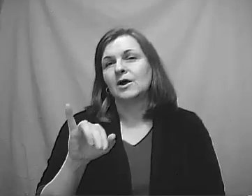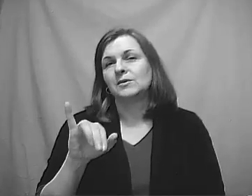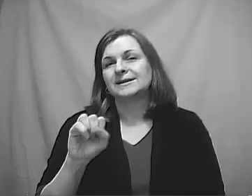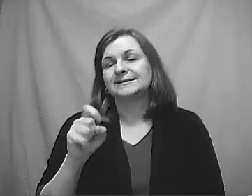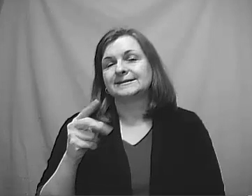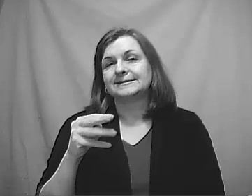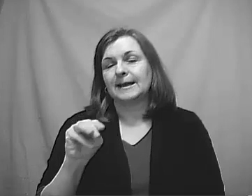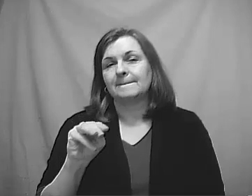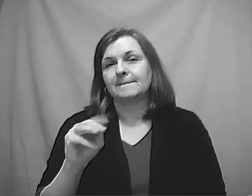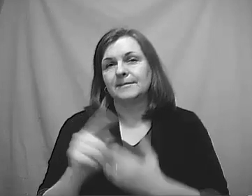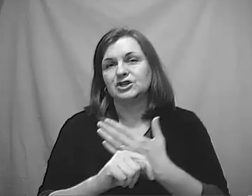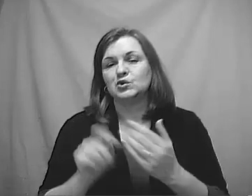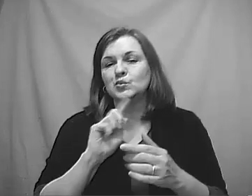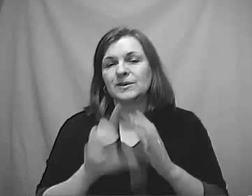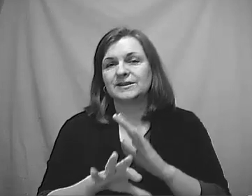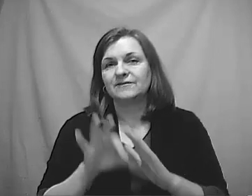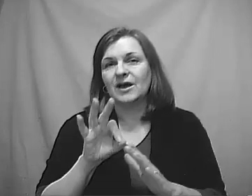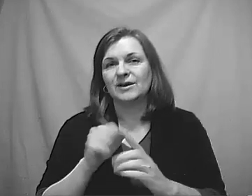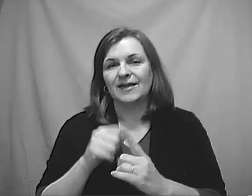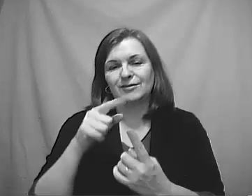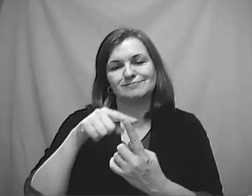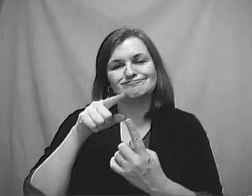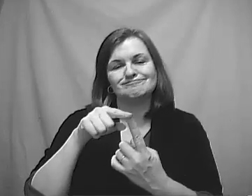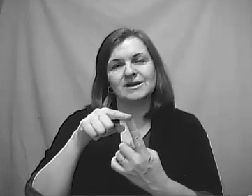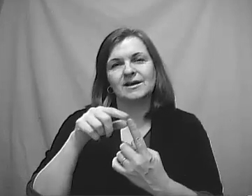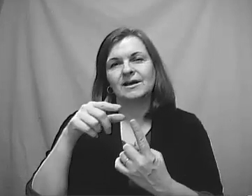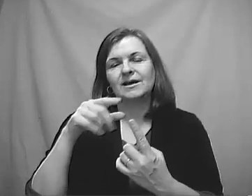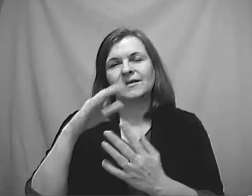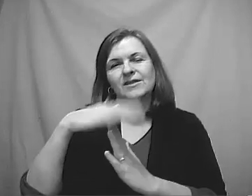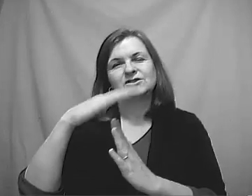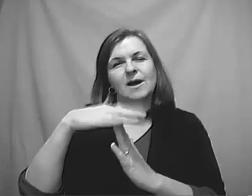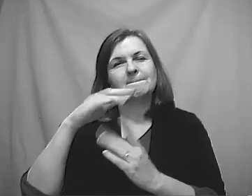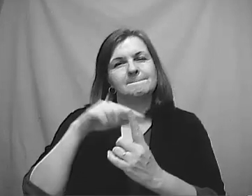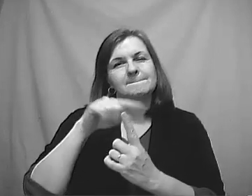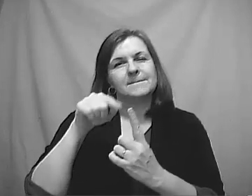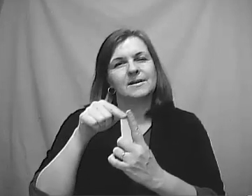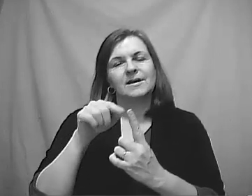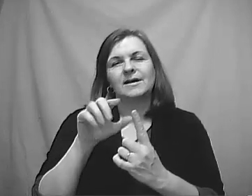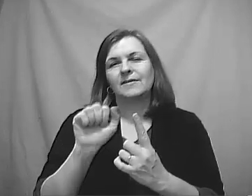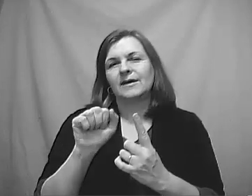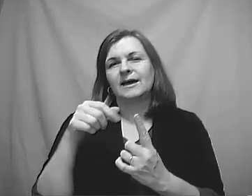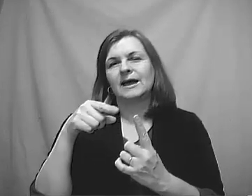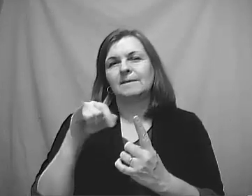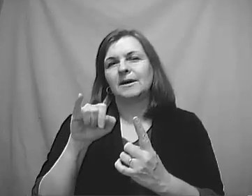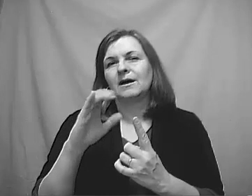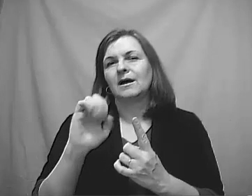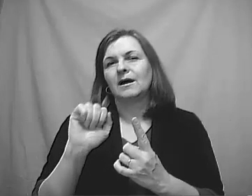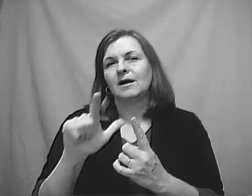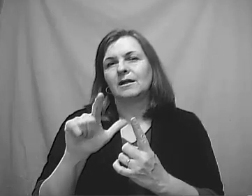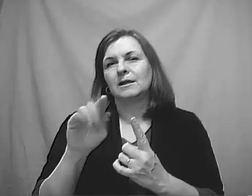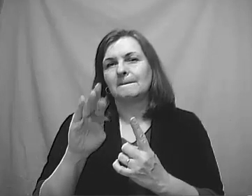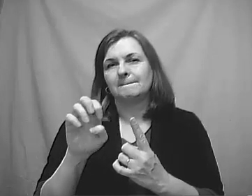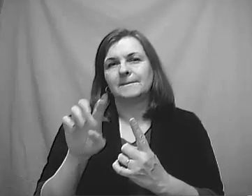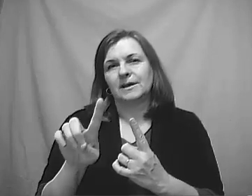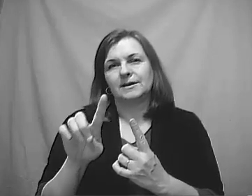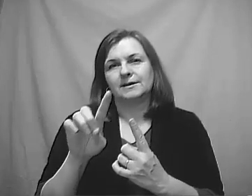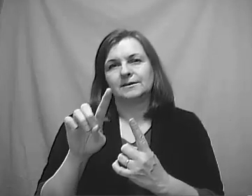Meristem tissue is associated with the terminal bud that we called before the apical